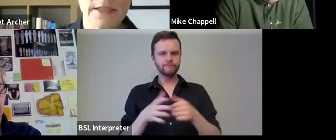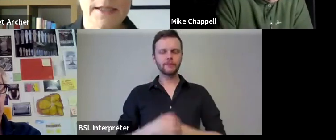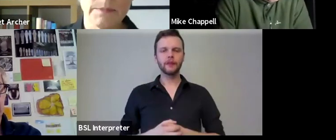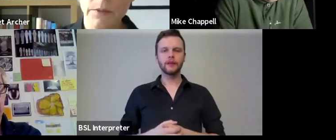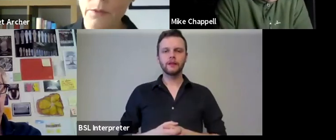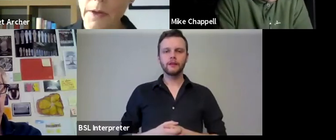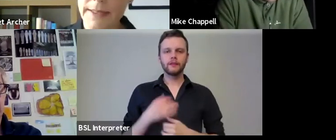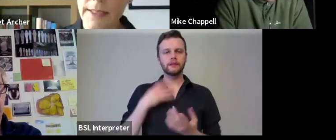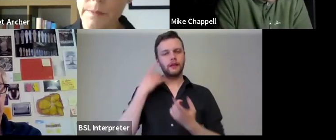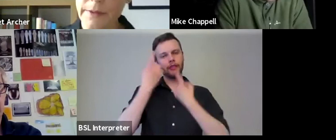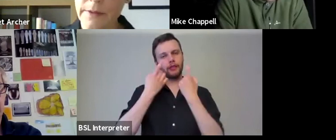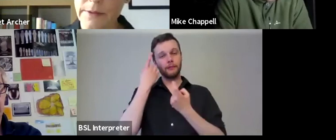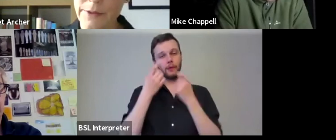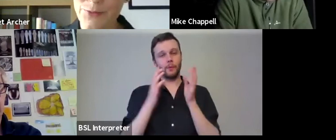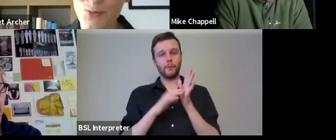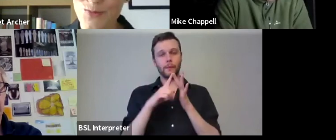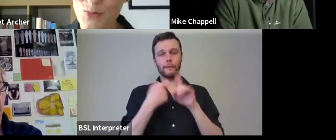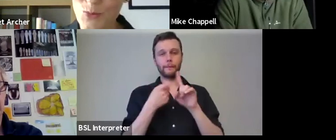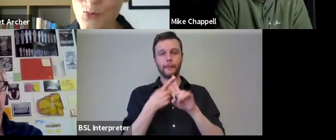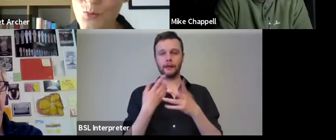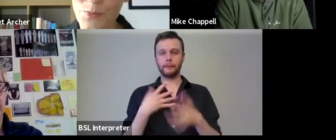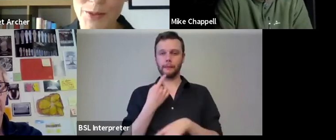And just thinking about what Mike said about